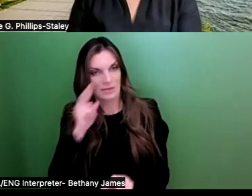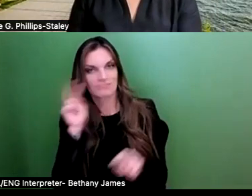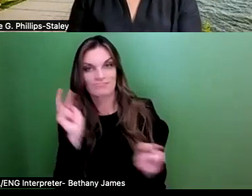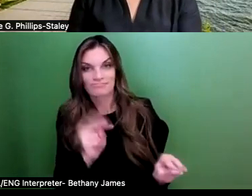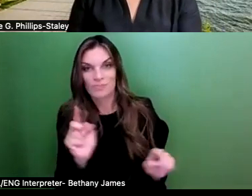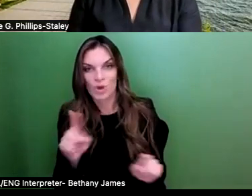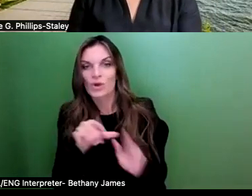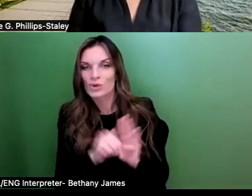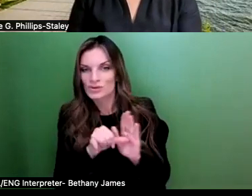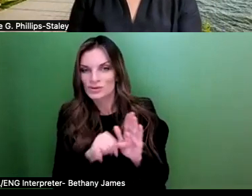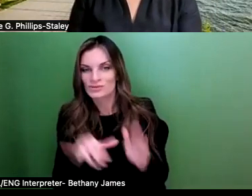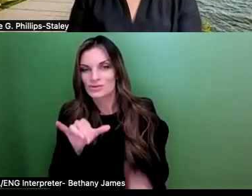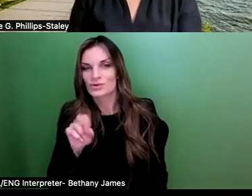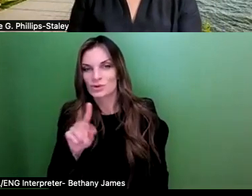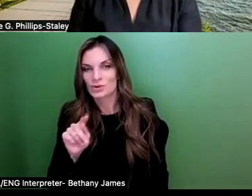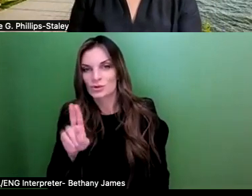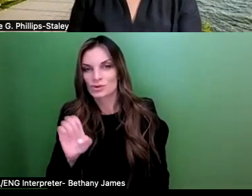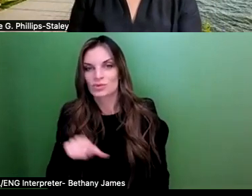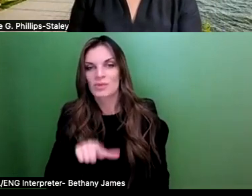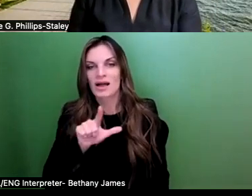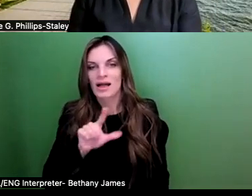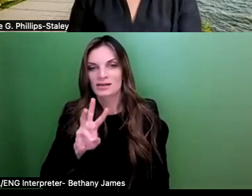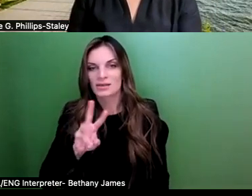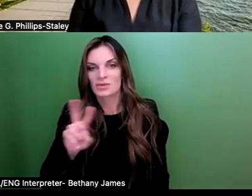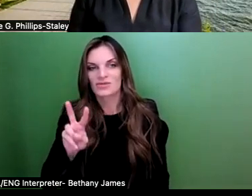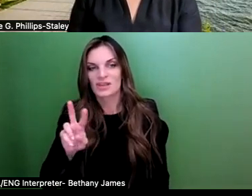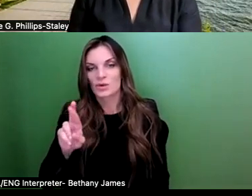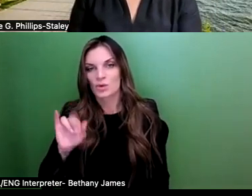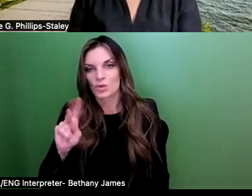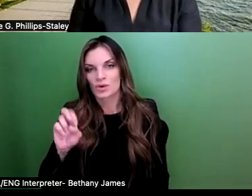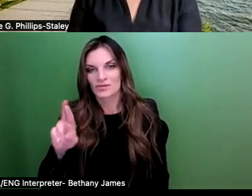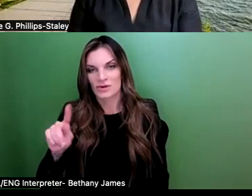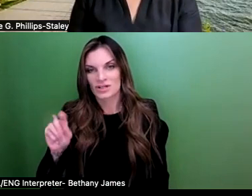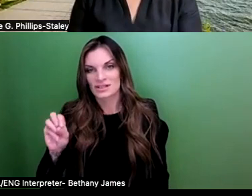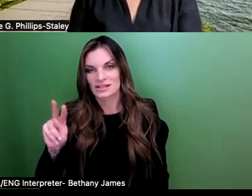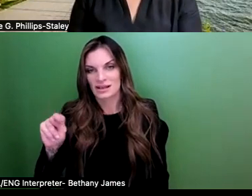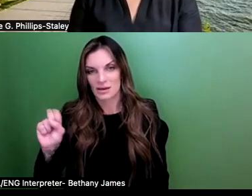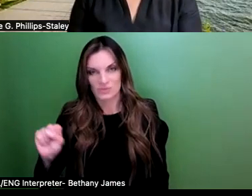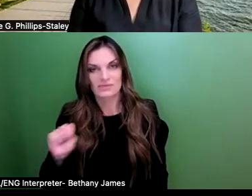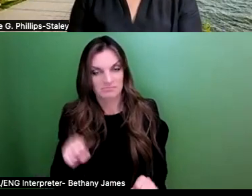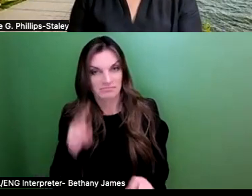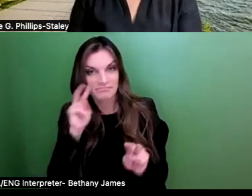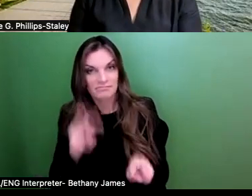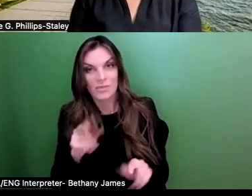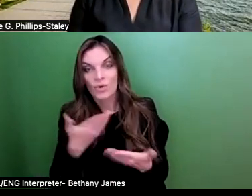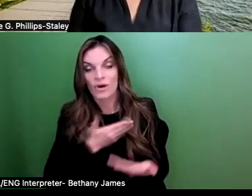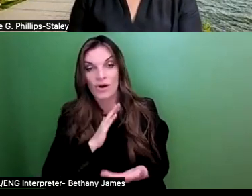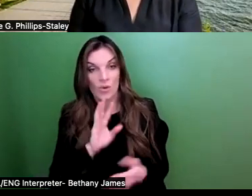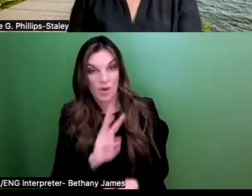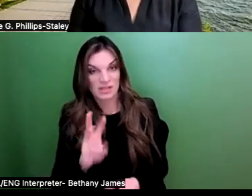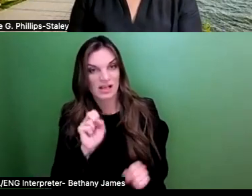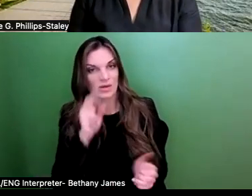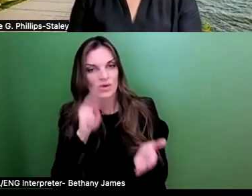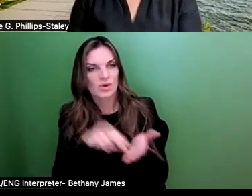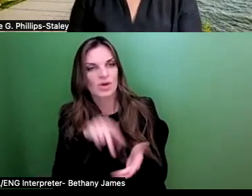on YouTube on the channel LWV Rivertowns. You can also go to the Rivertowns League website and Facebook